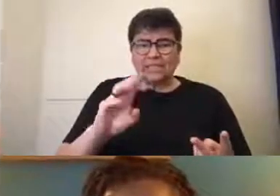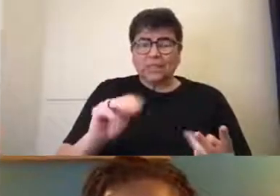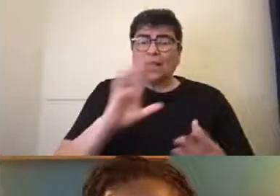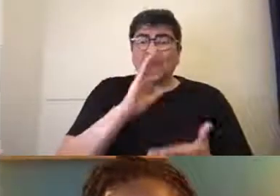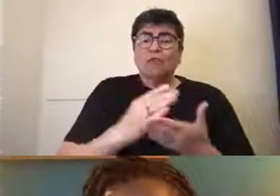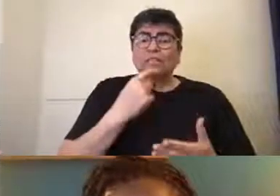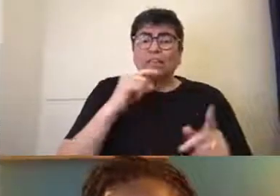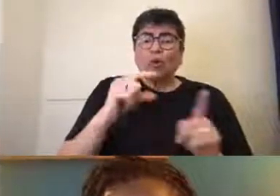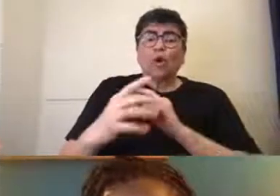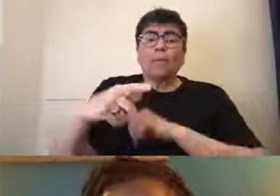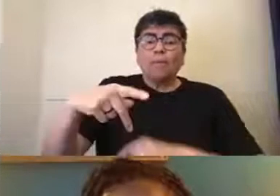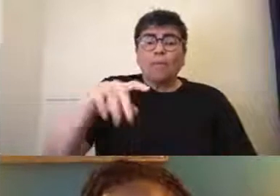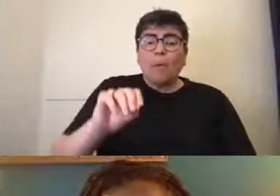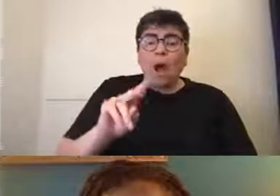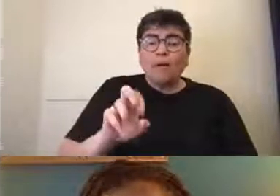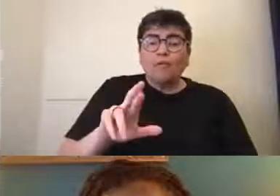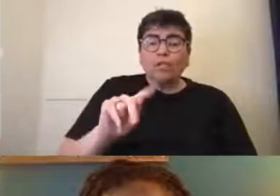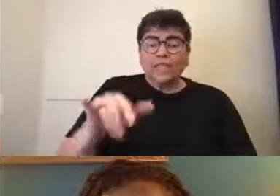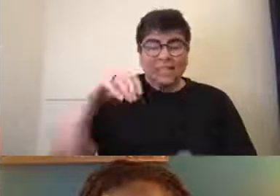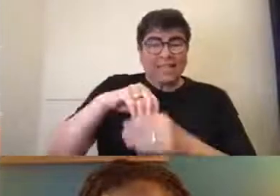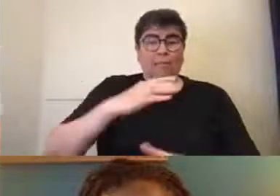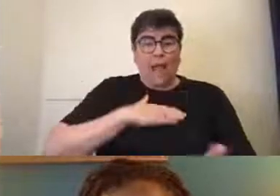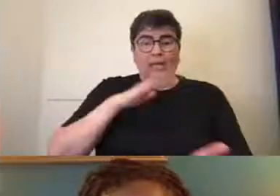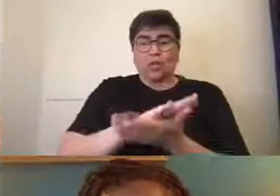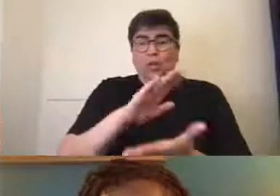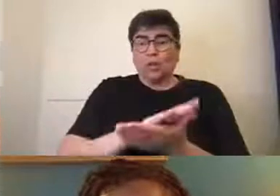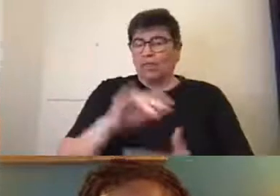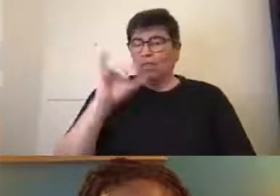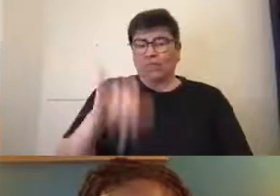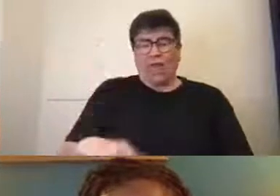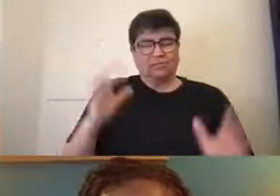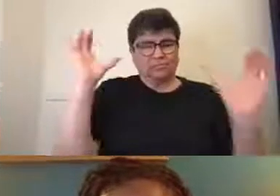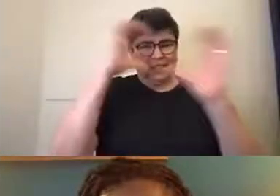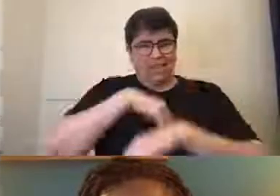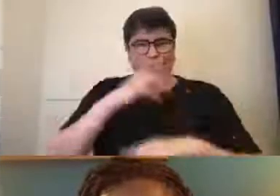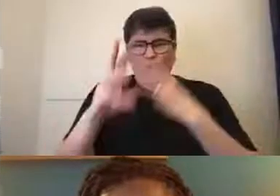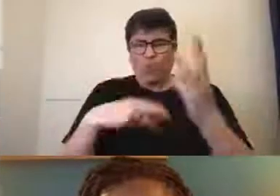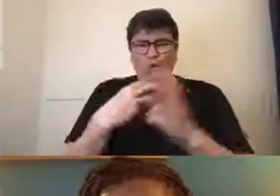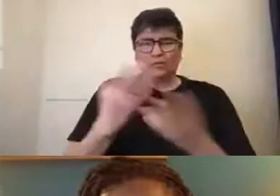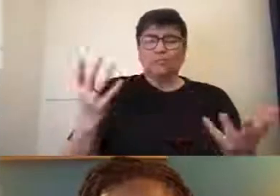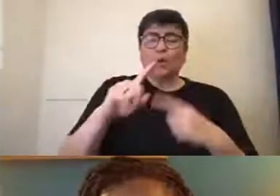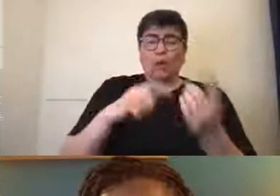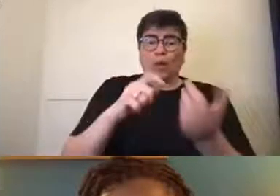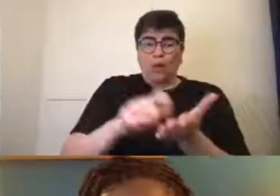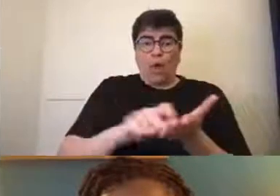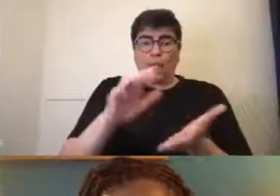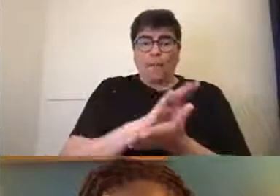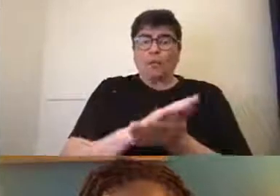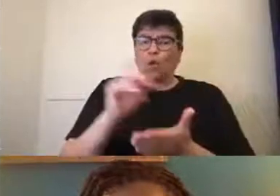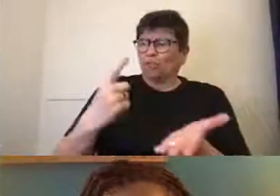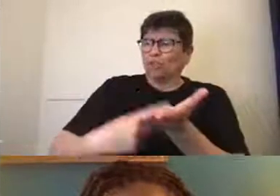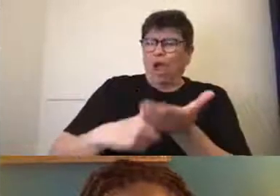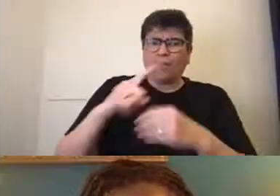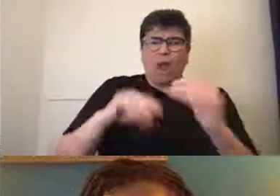word poverty in my schools. That's bizarro word. So, and then when you write papers, you have to talk about